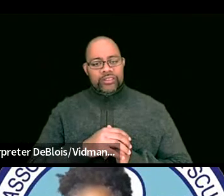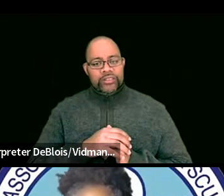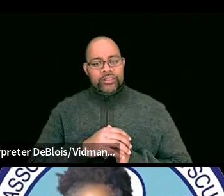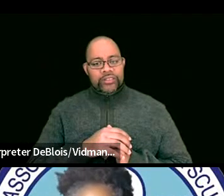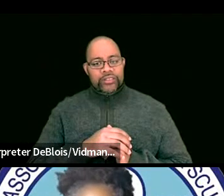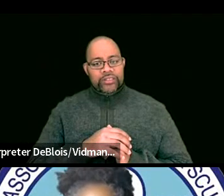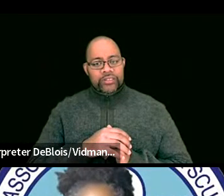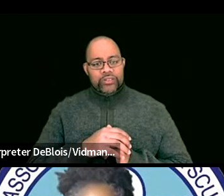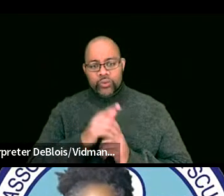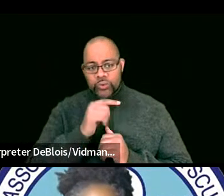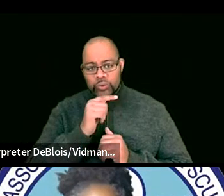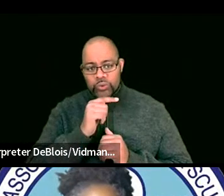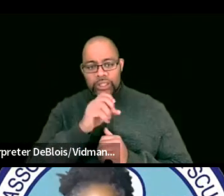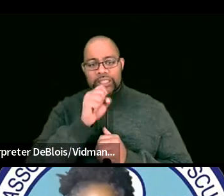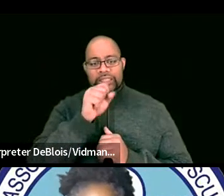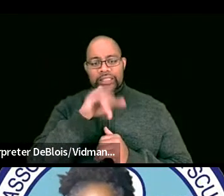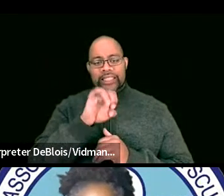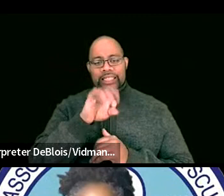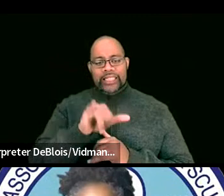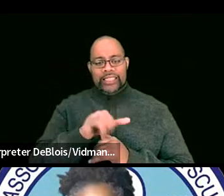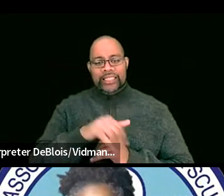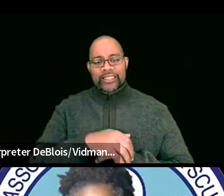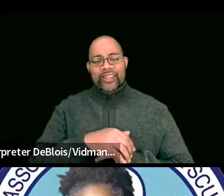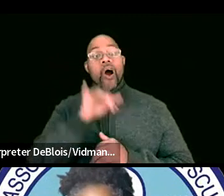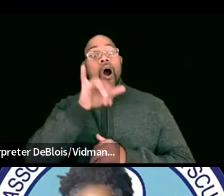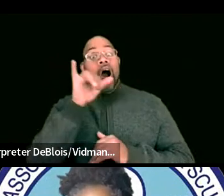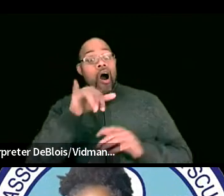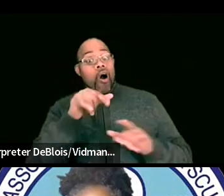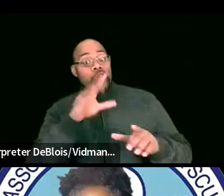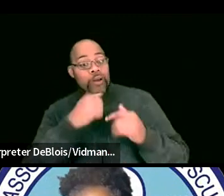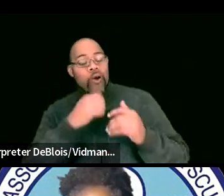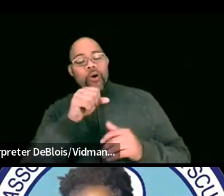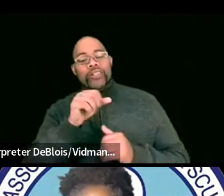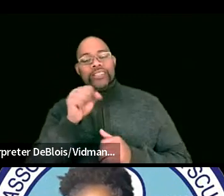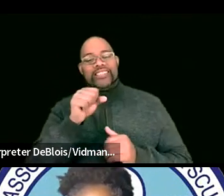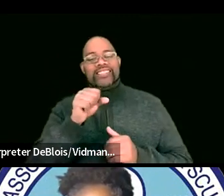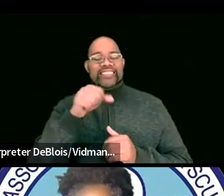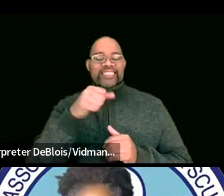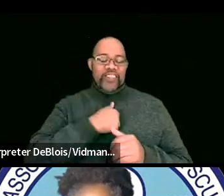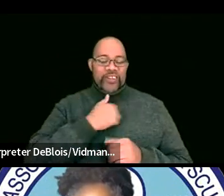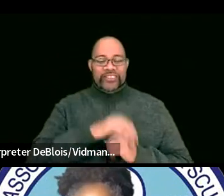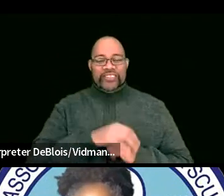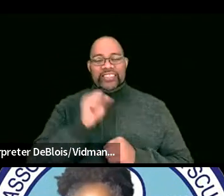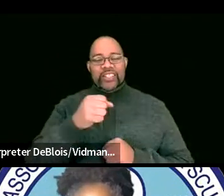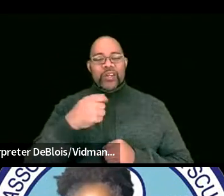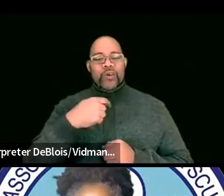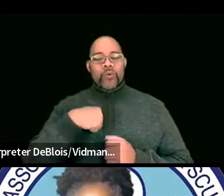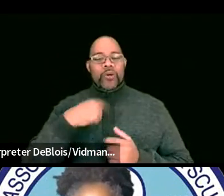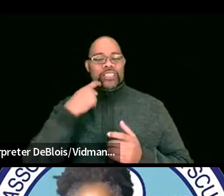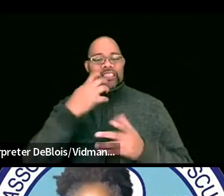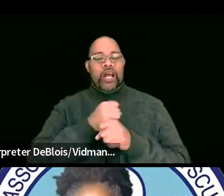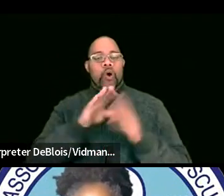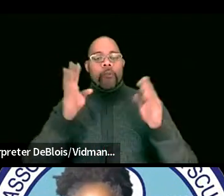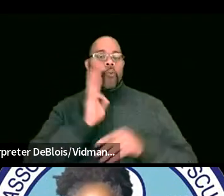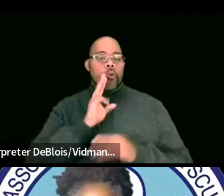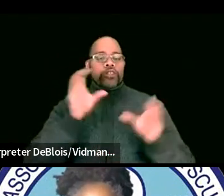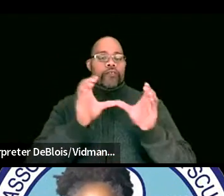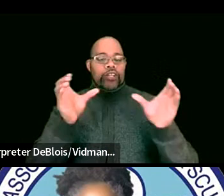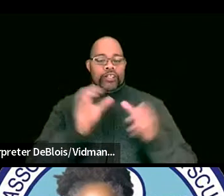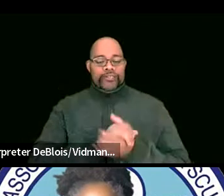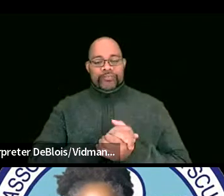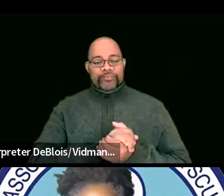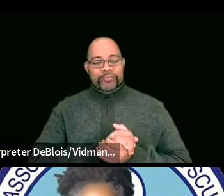Me? Oh, Sydney. Oh. Oh, yes. Oh, sorry. Yes, we just got our open water